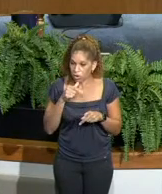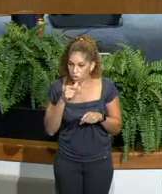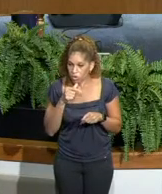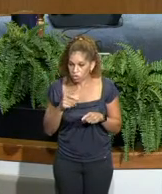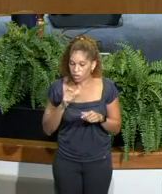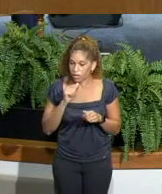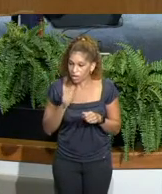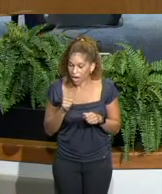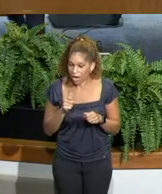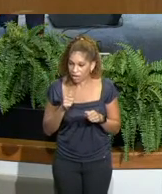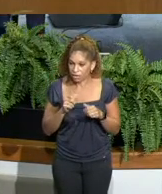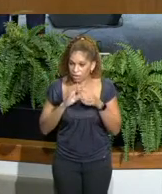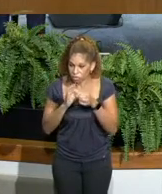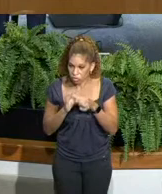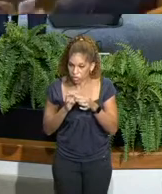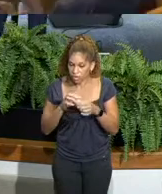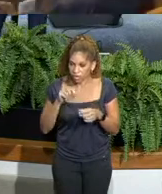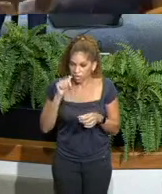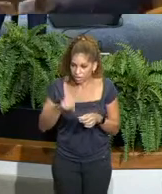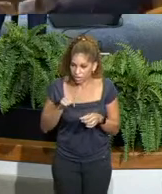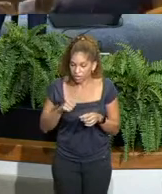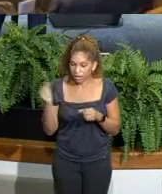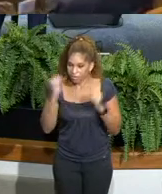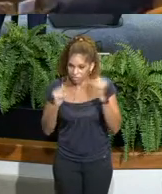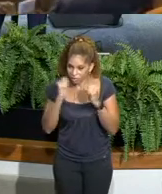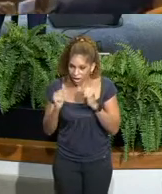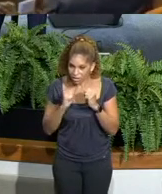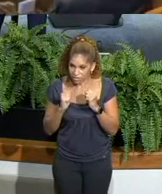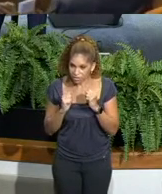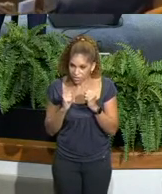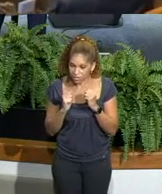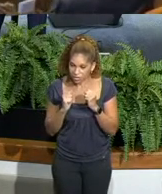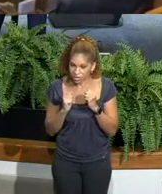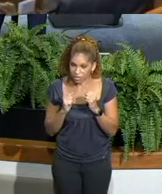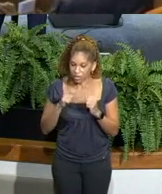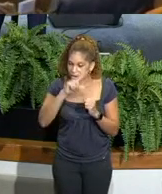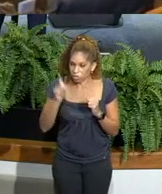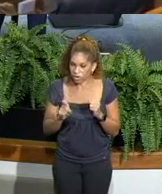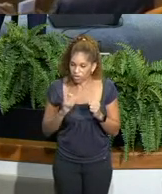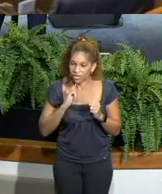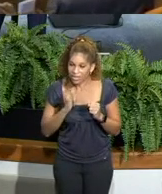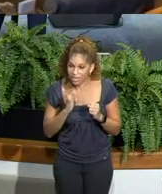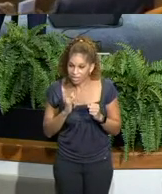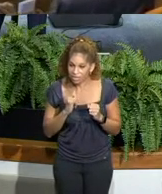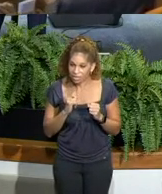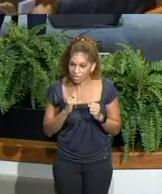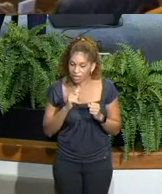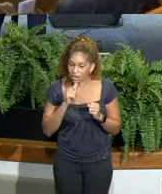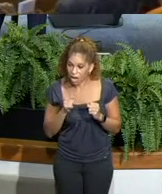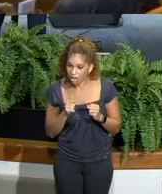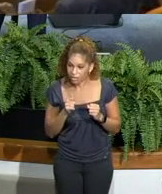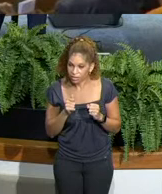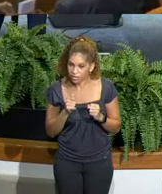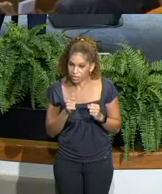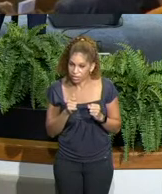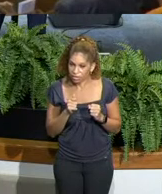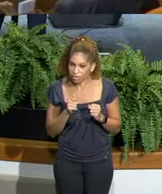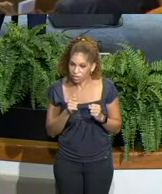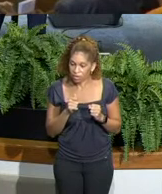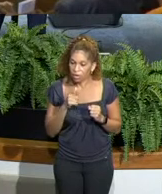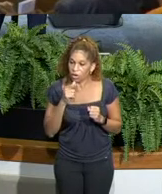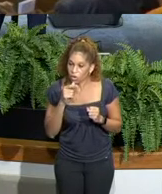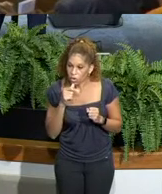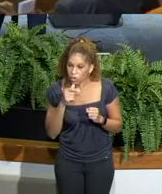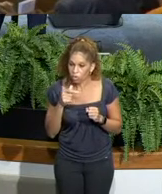and sisters are brutalized, humiliated, and ripped from the earth. The question is not just who,